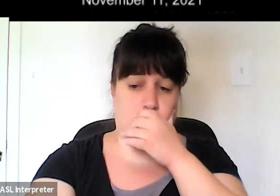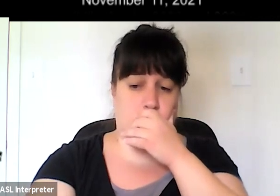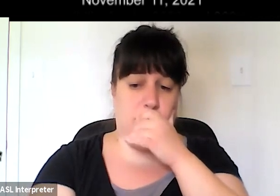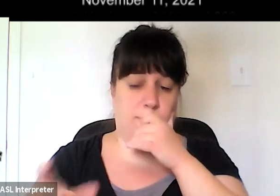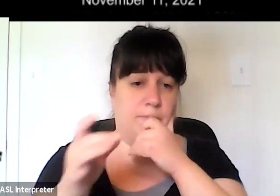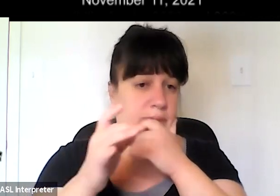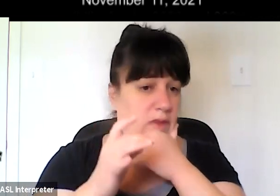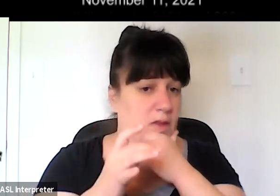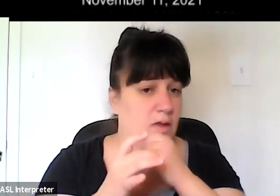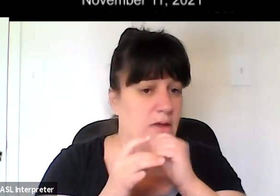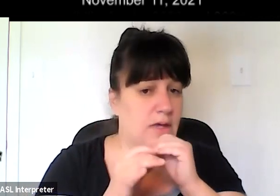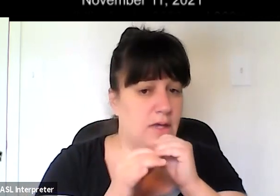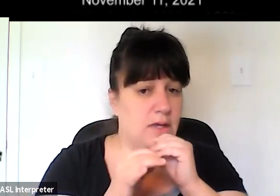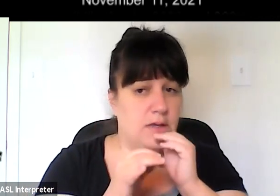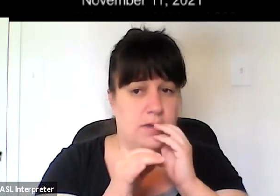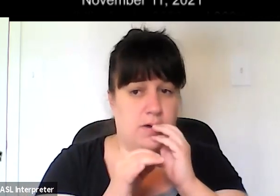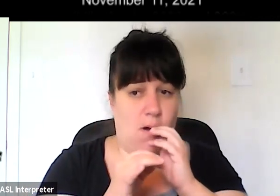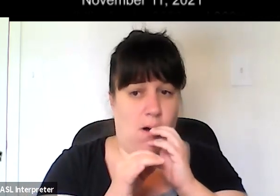according to the latest census of